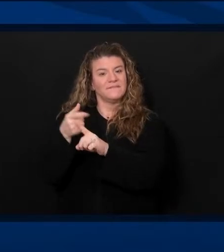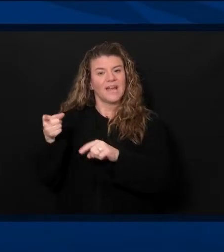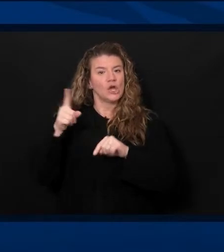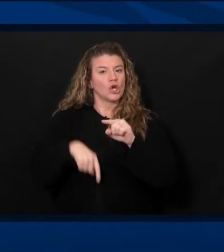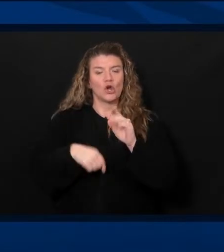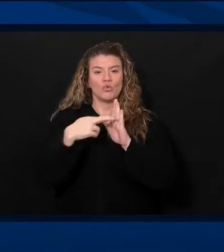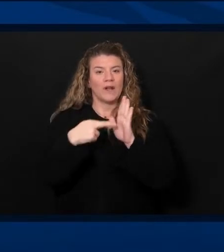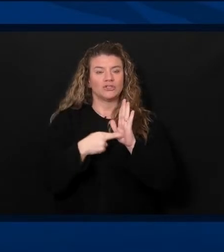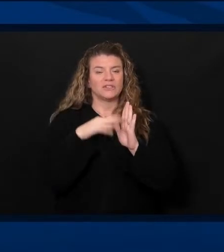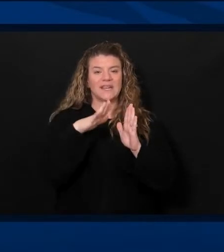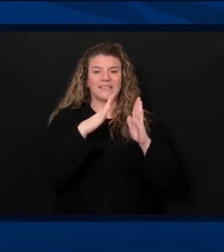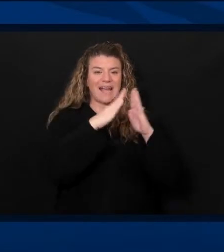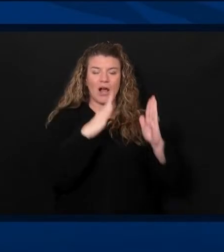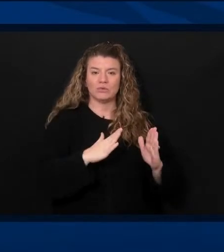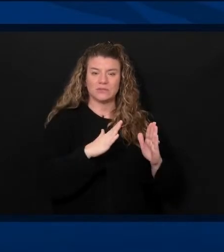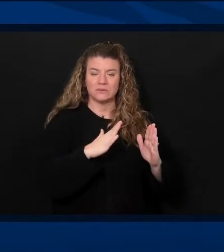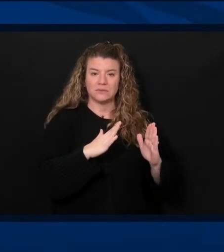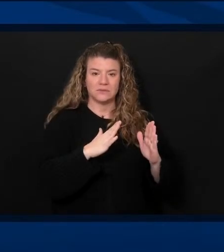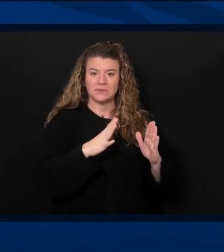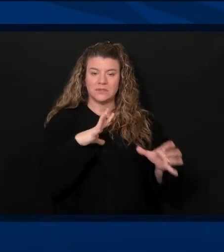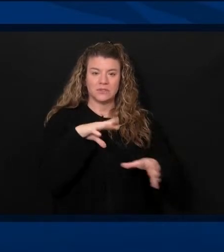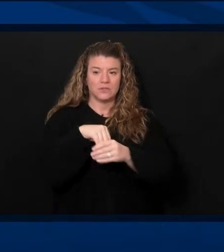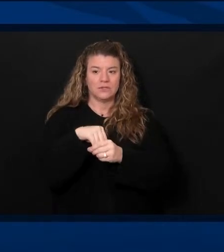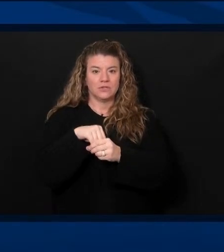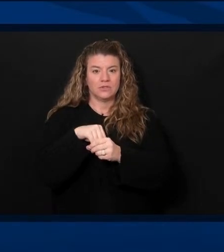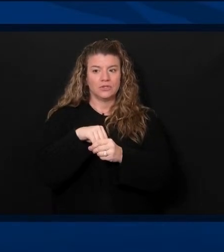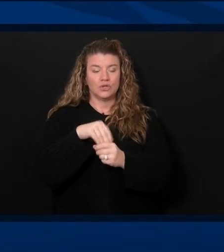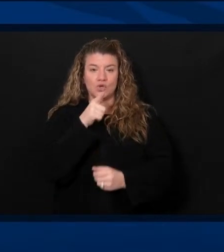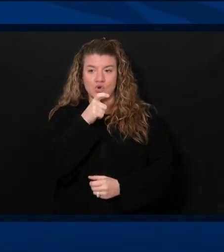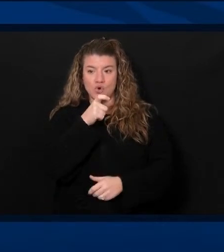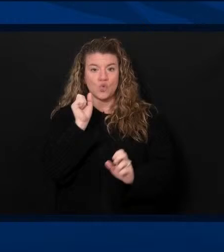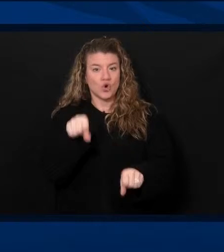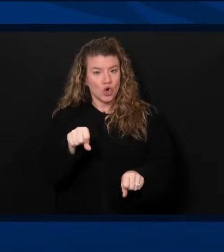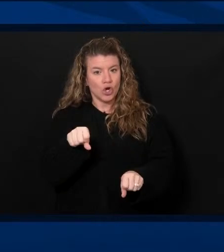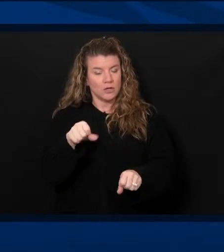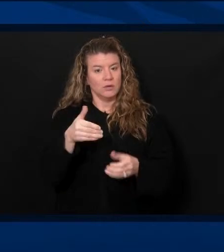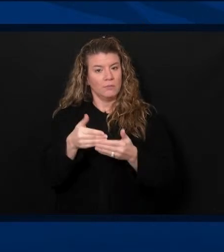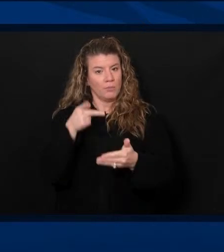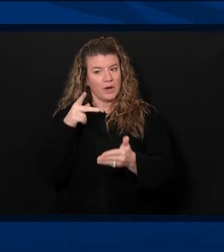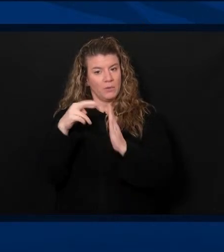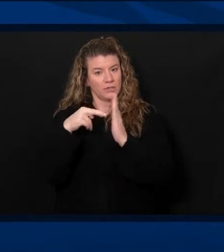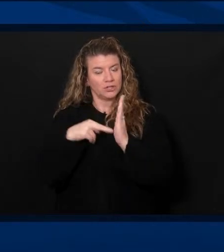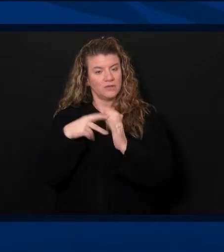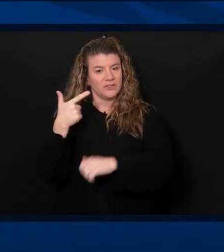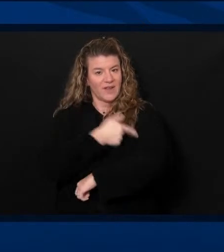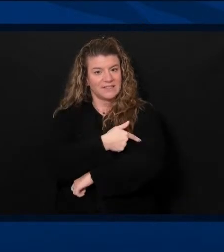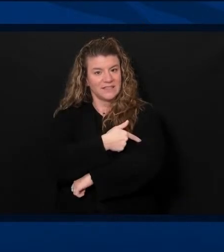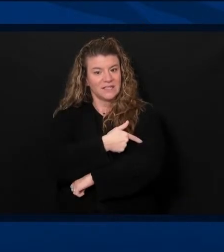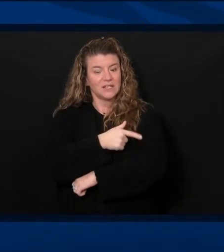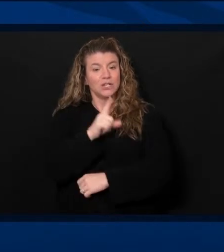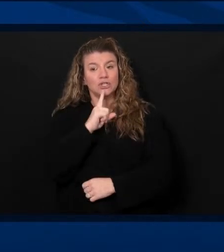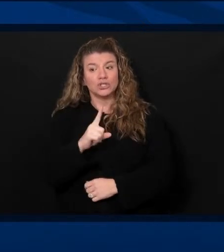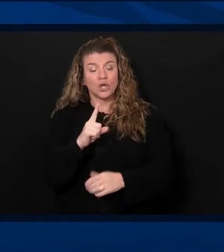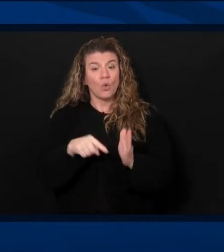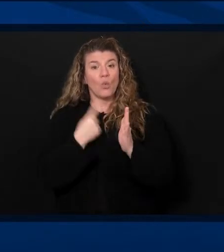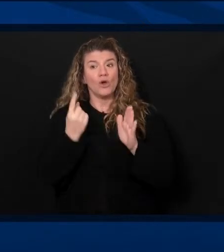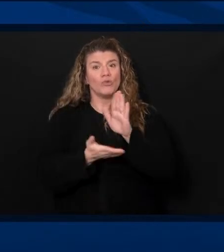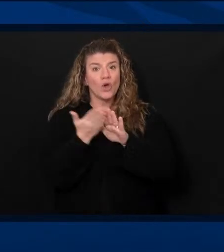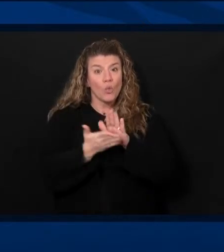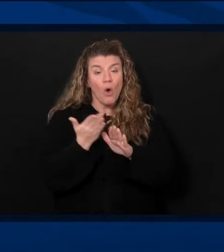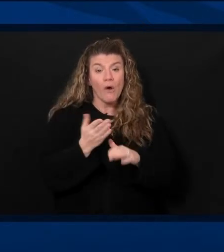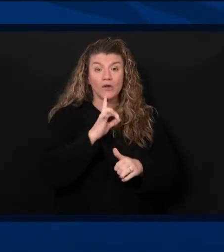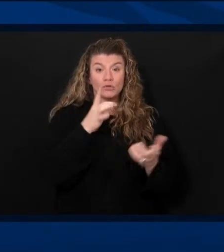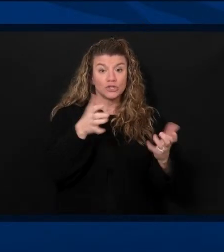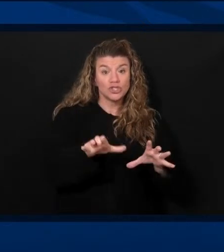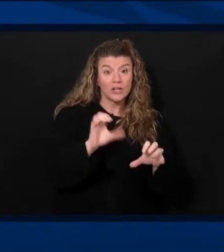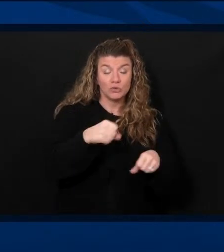any other members of his household who are eligible to be pre-registered for the vaccine. So once you get rolling for a couple of days, is there a chance